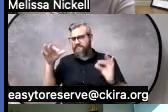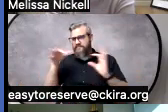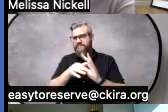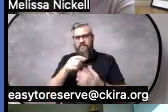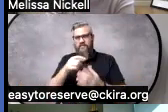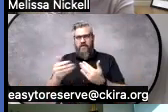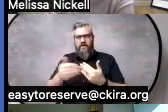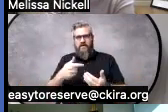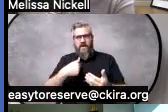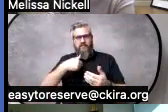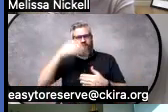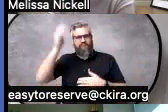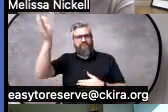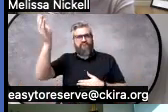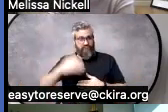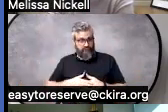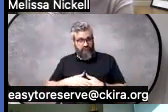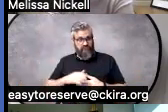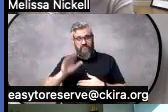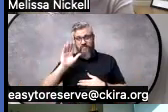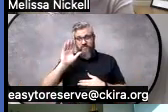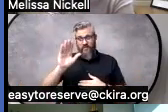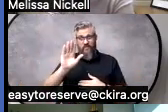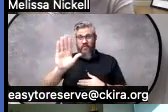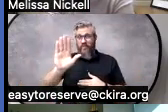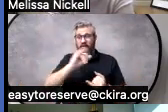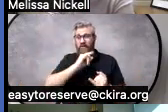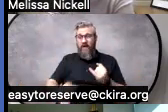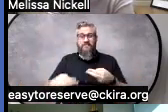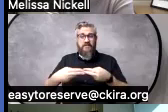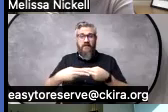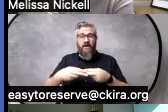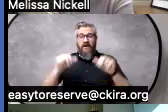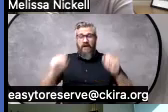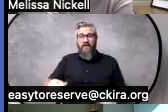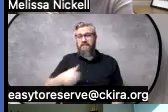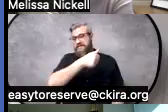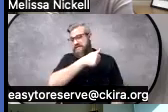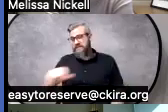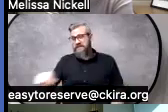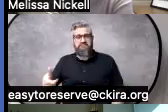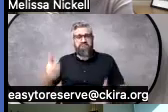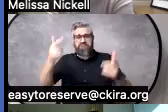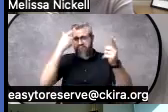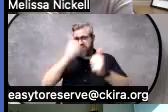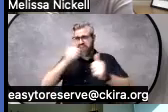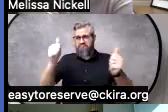presenting upon. So your last slide could be anything. Think as much outside of the